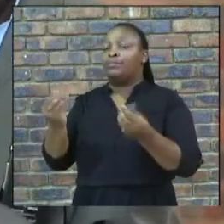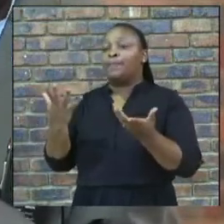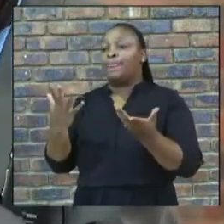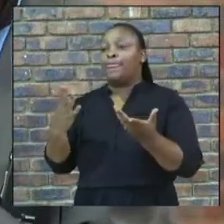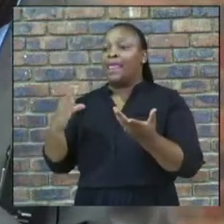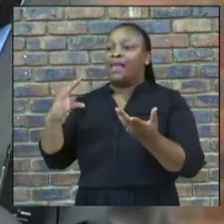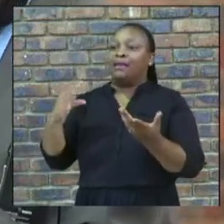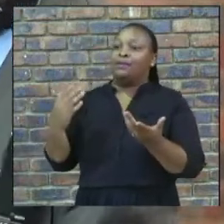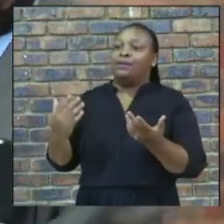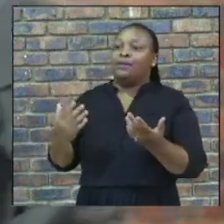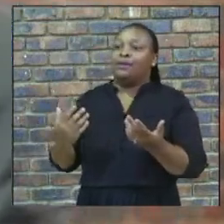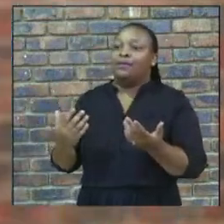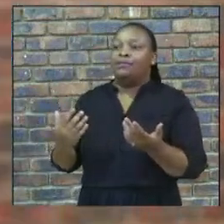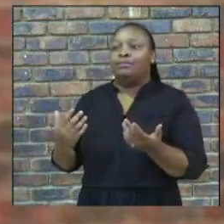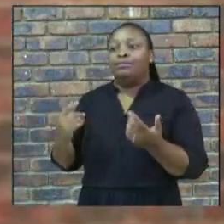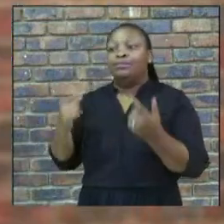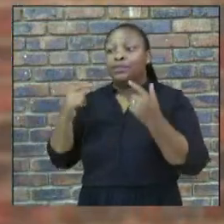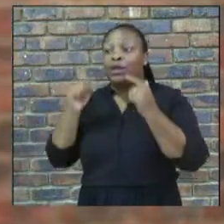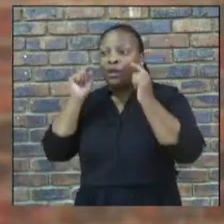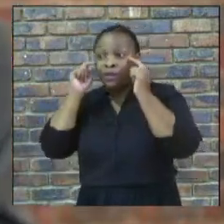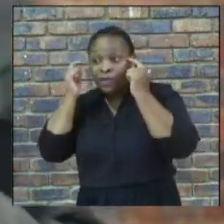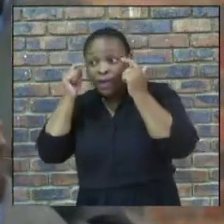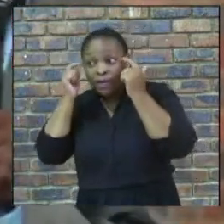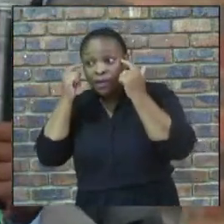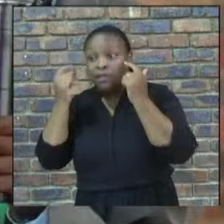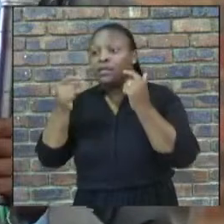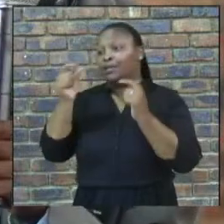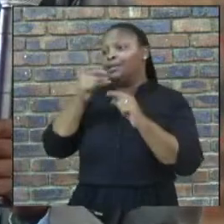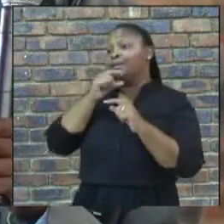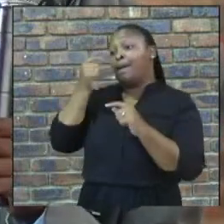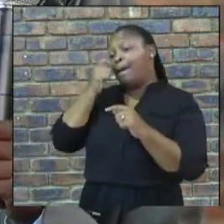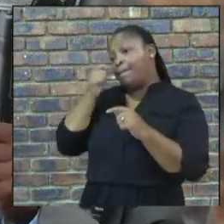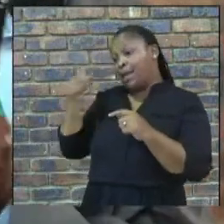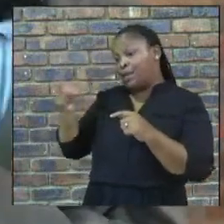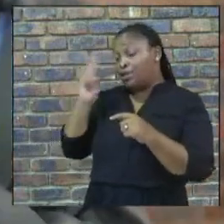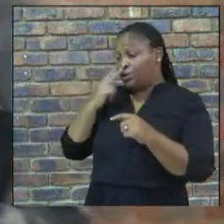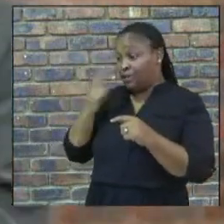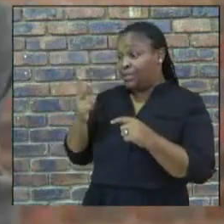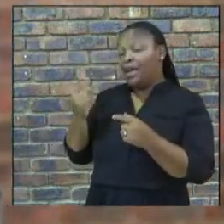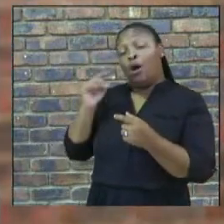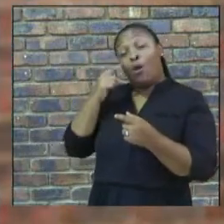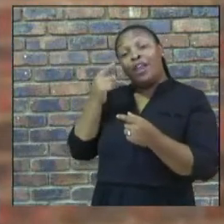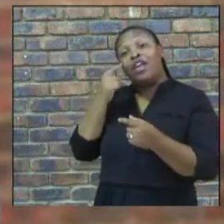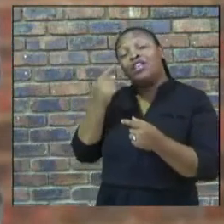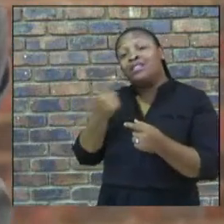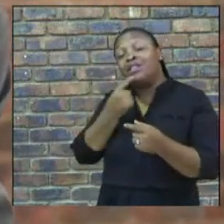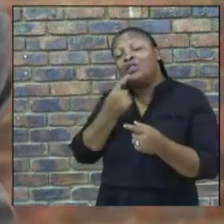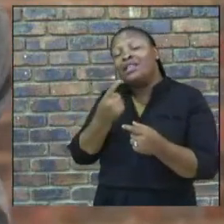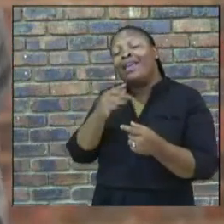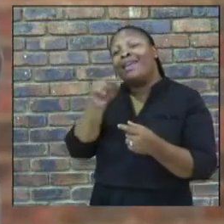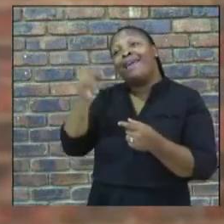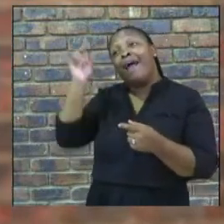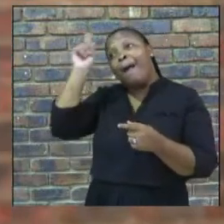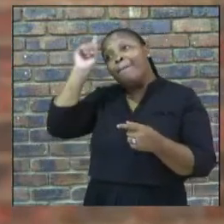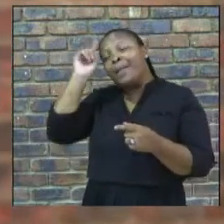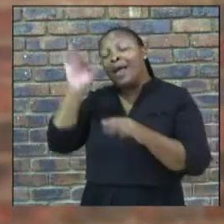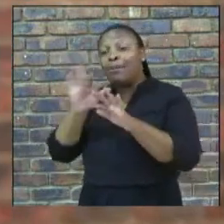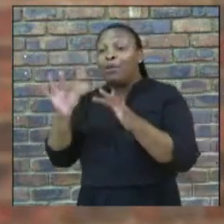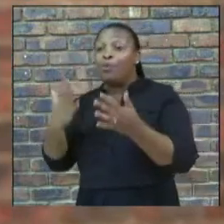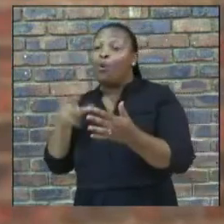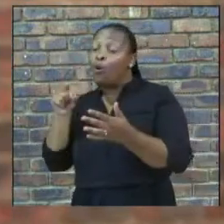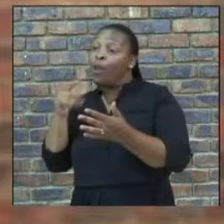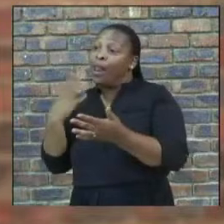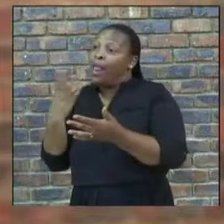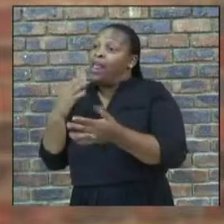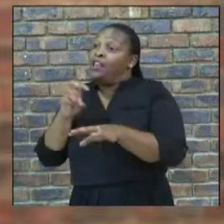on the ground with that China and a real Black of South Africa. You will see the gap that the Chinaman